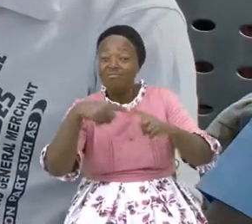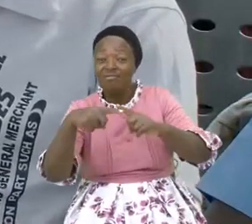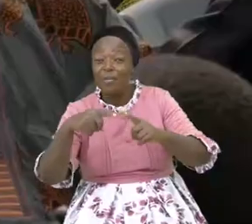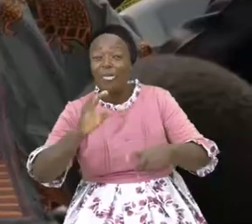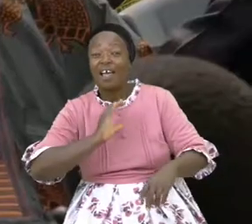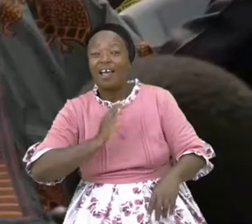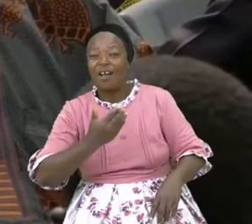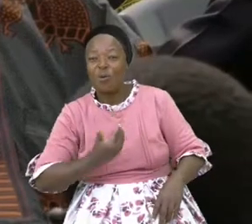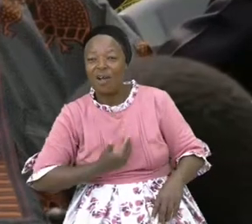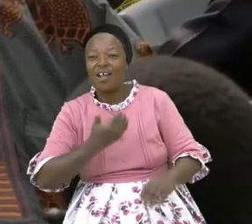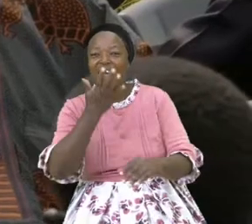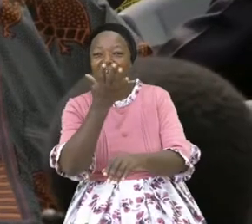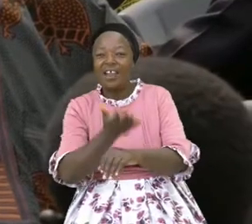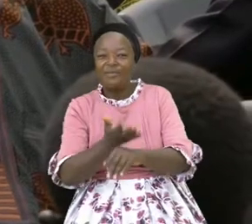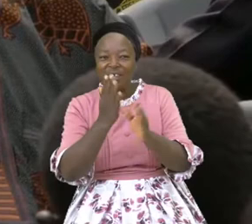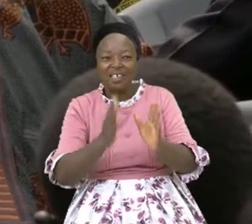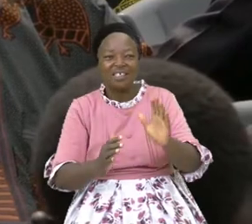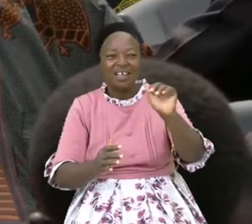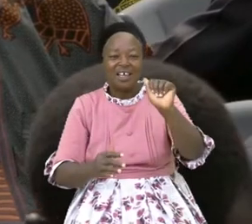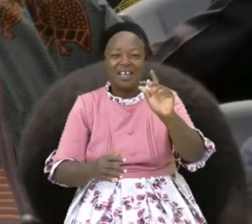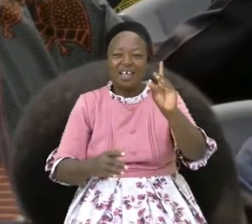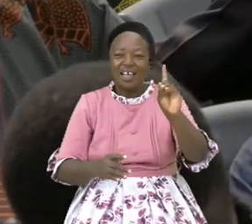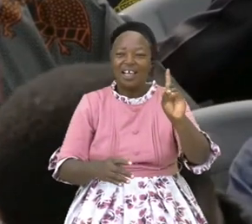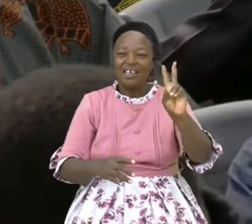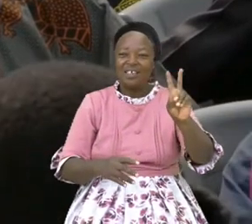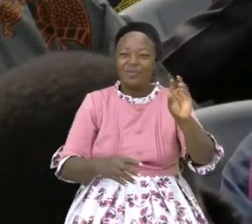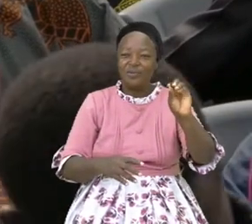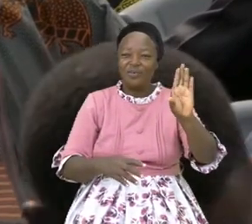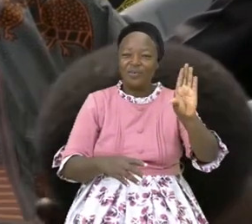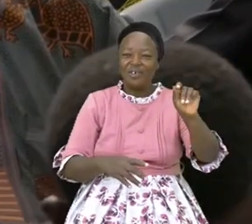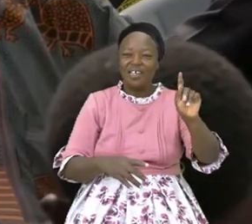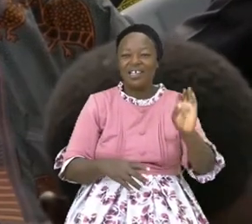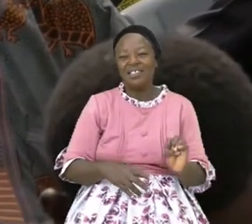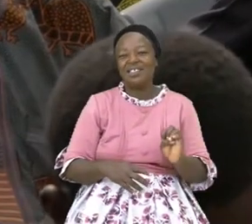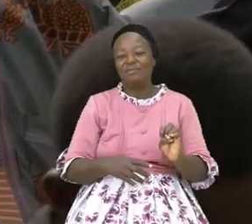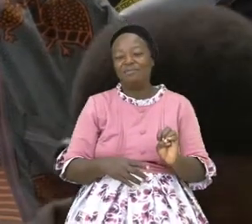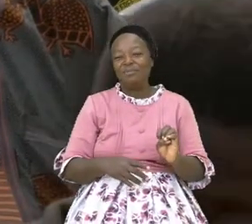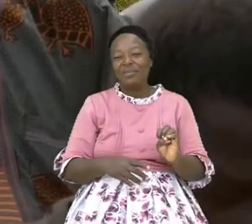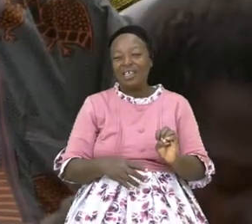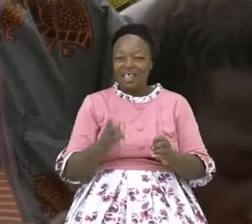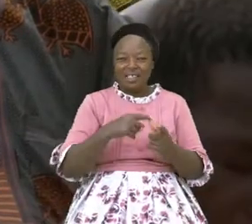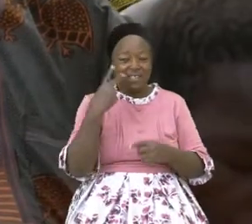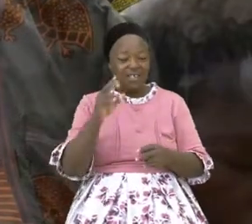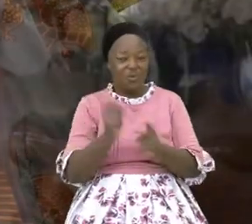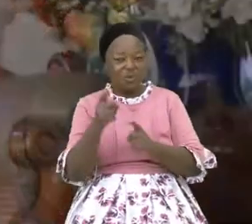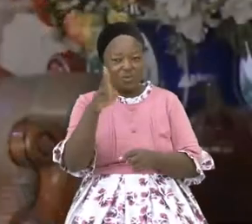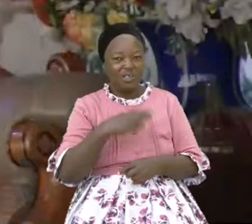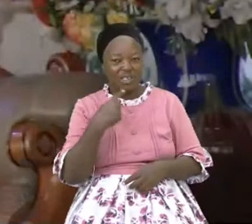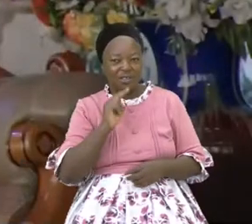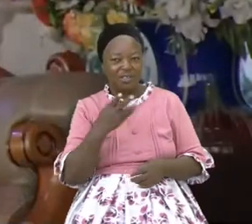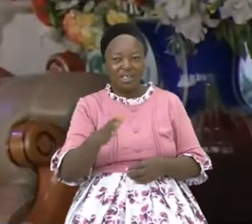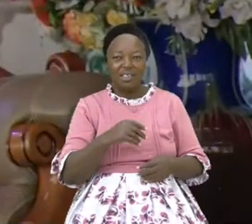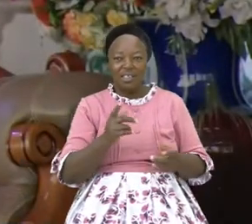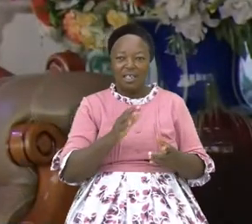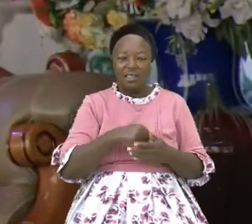tell me. It says in, look at the word of God. It tells us there, and it says in